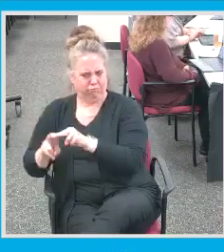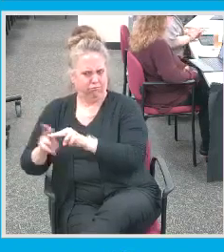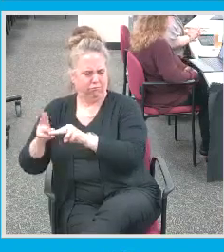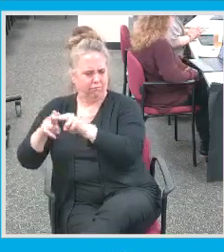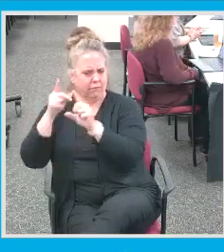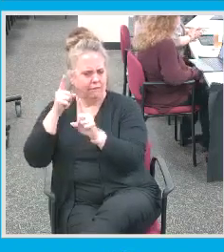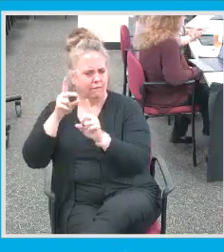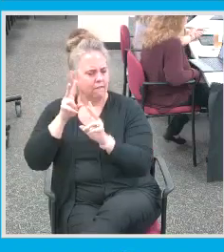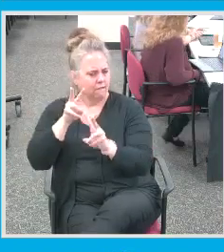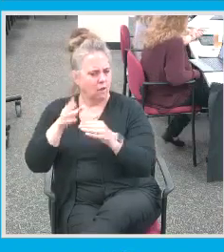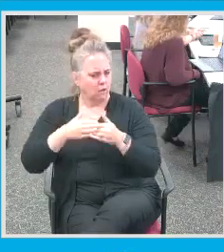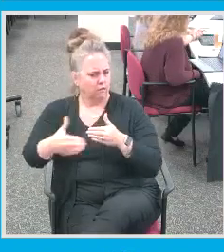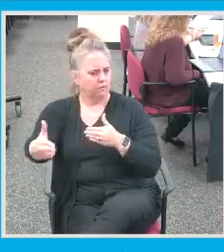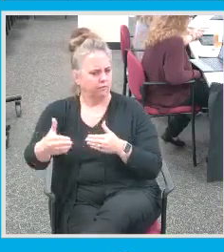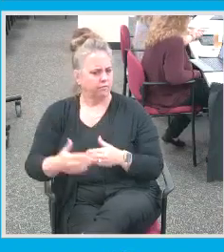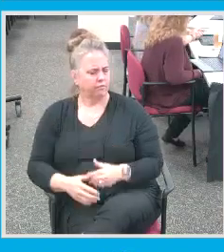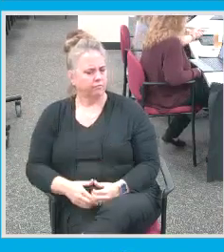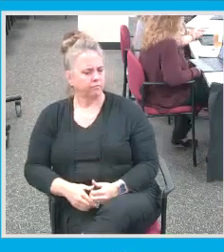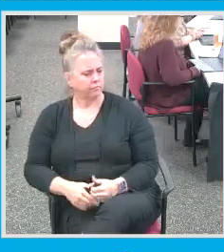Questions from the board?